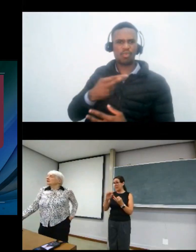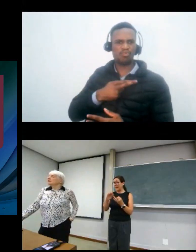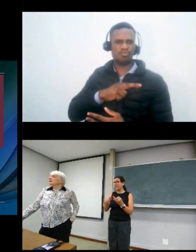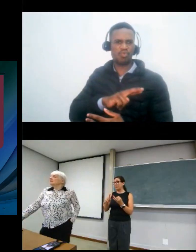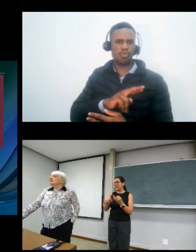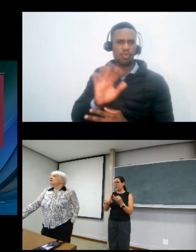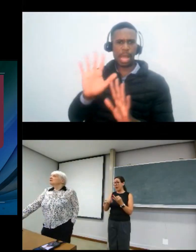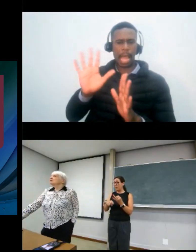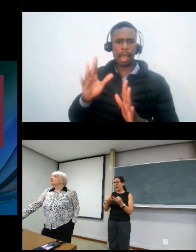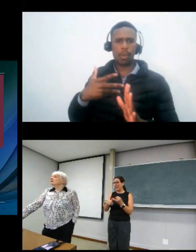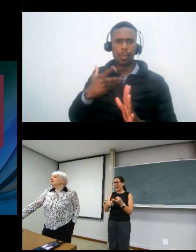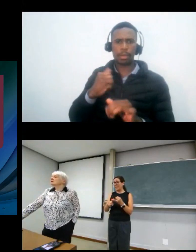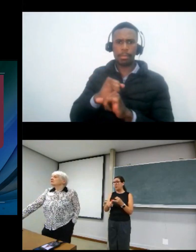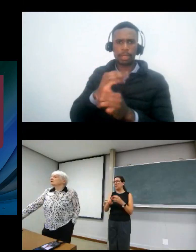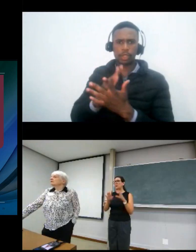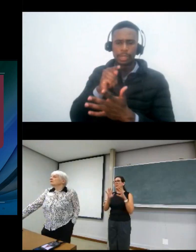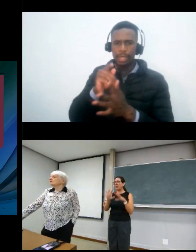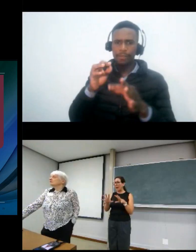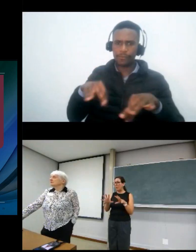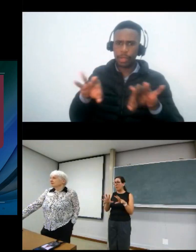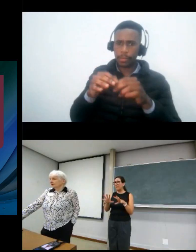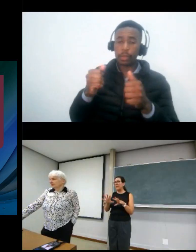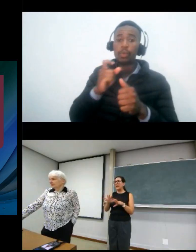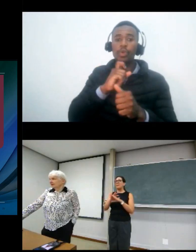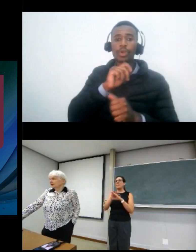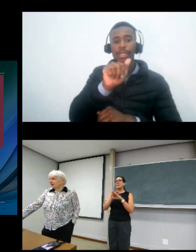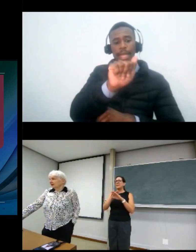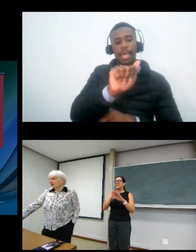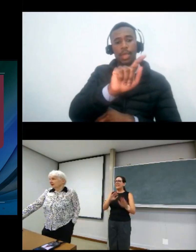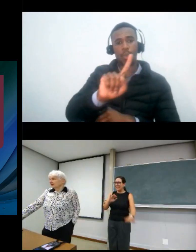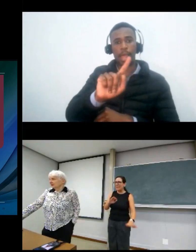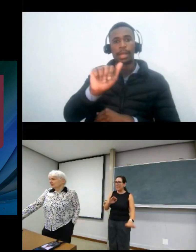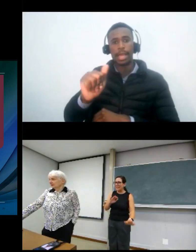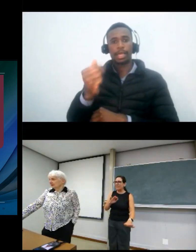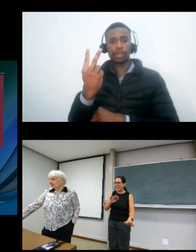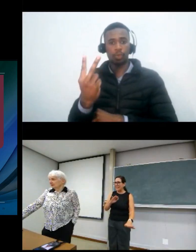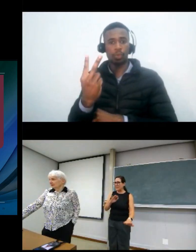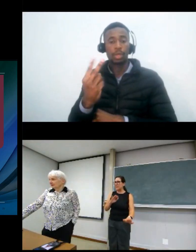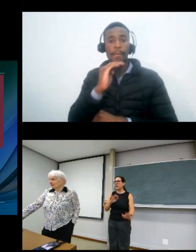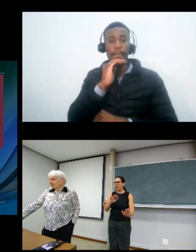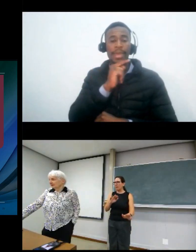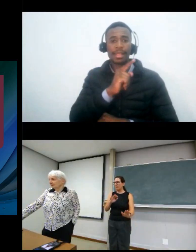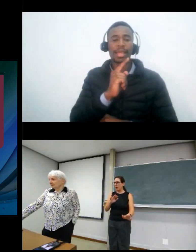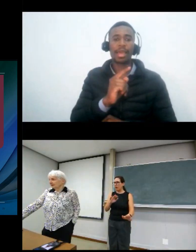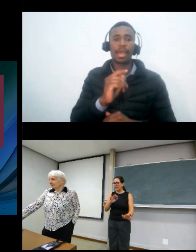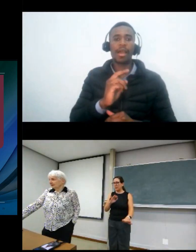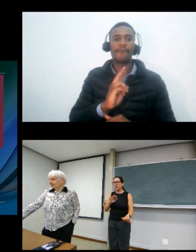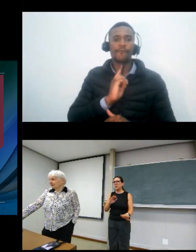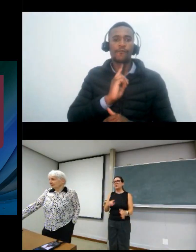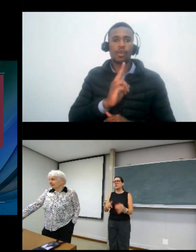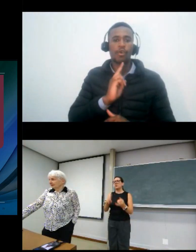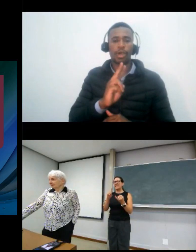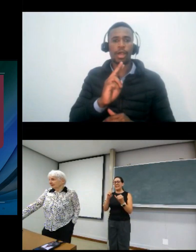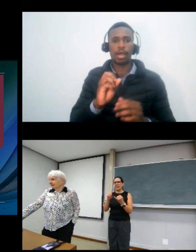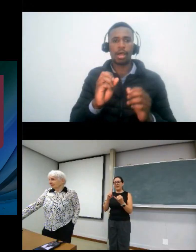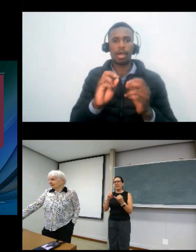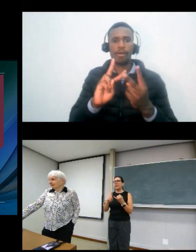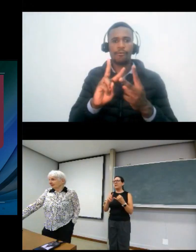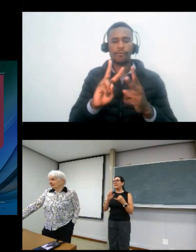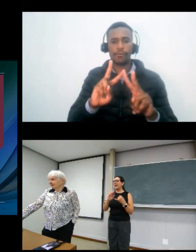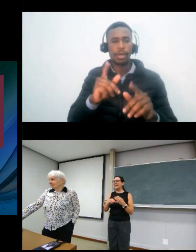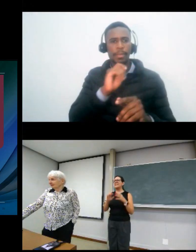use the basic category, so A1 and A2. So it's vocabulary that even little kids are exposed to. So